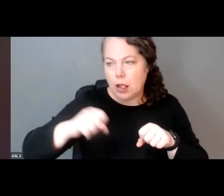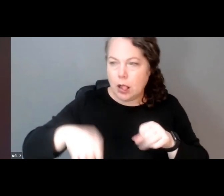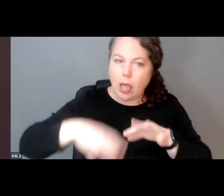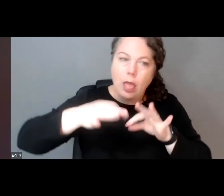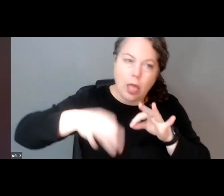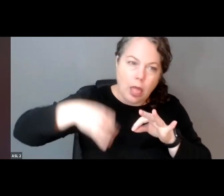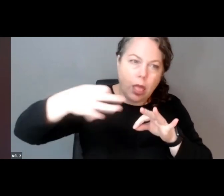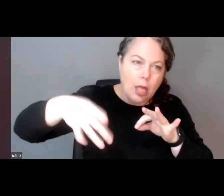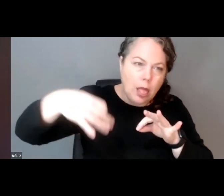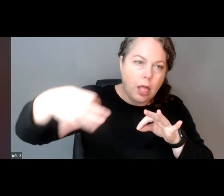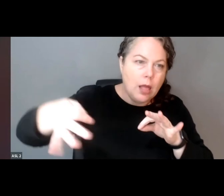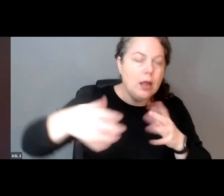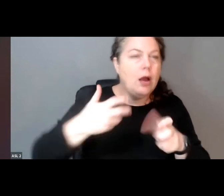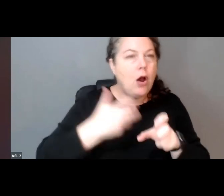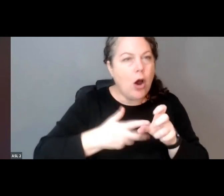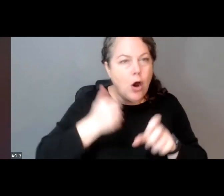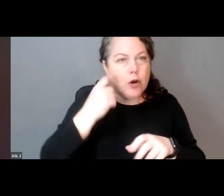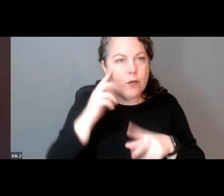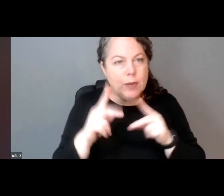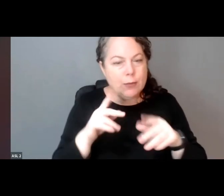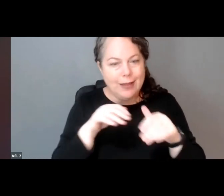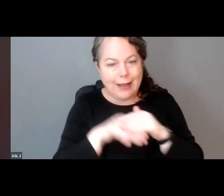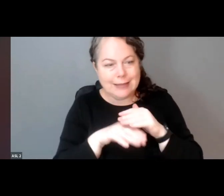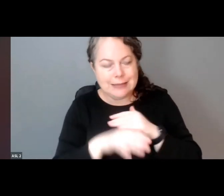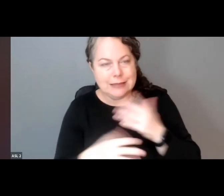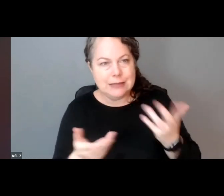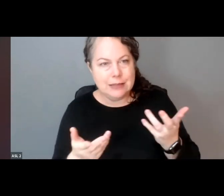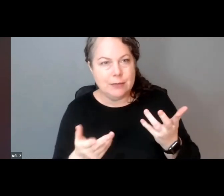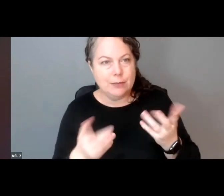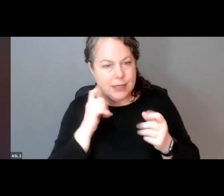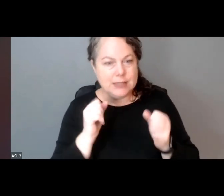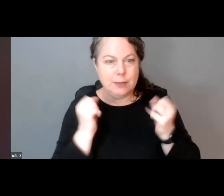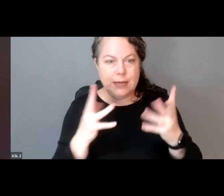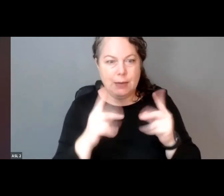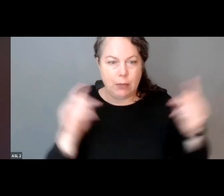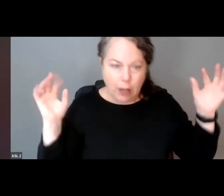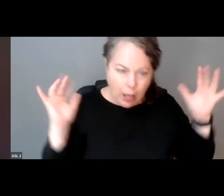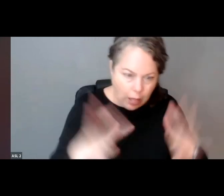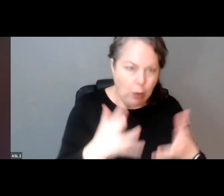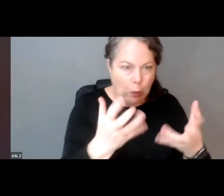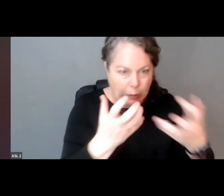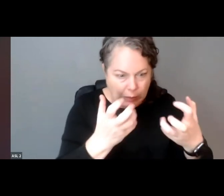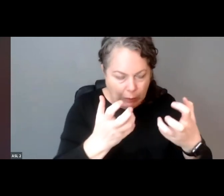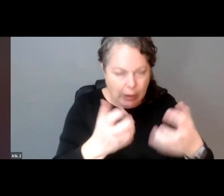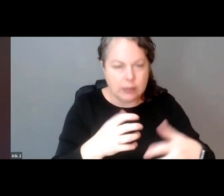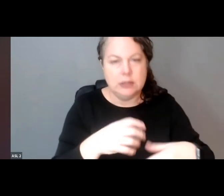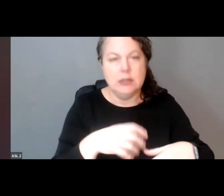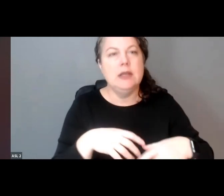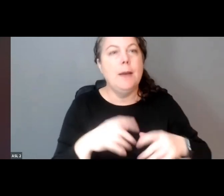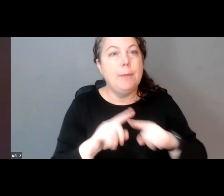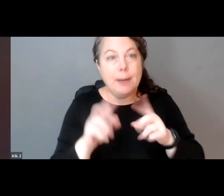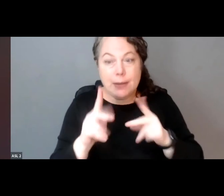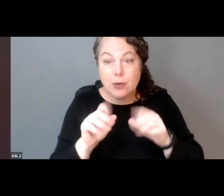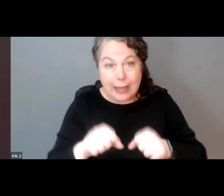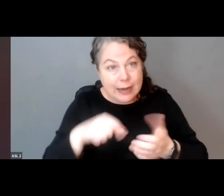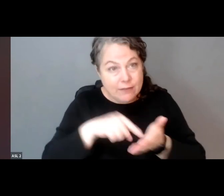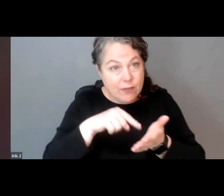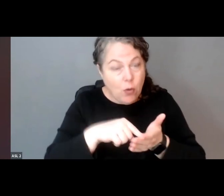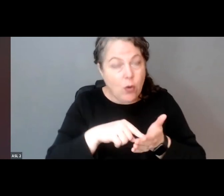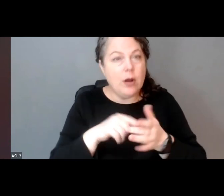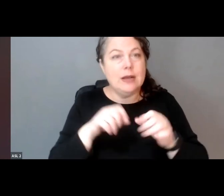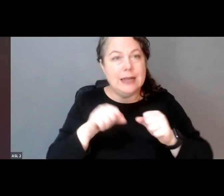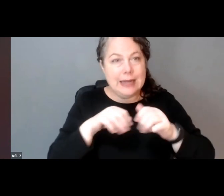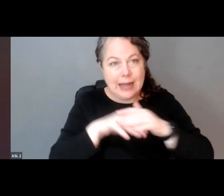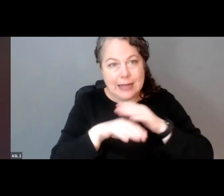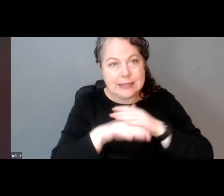difficult for folks to gain access. And these are for folks that, A, can afford access, but also had